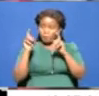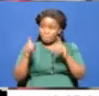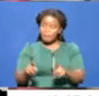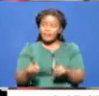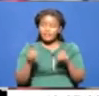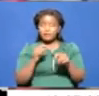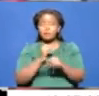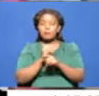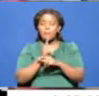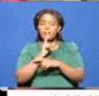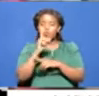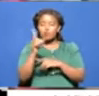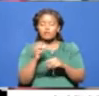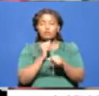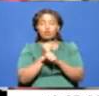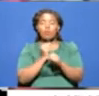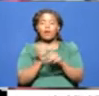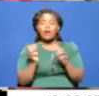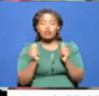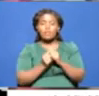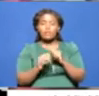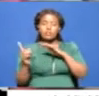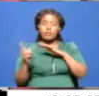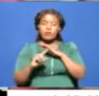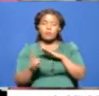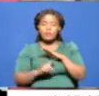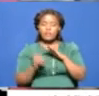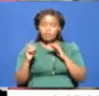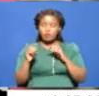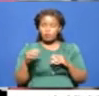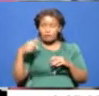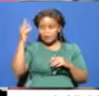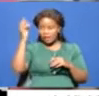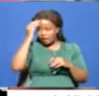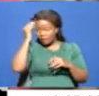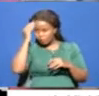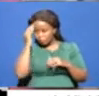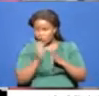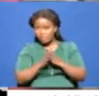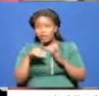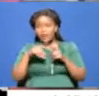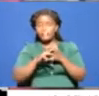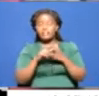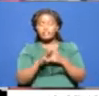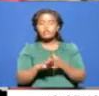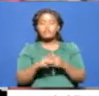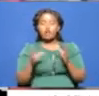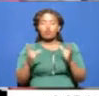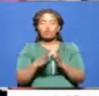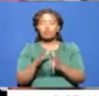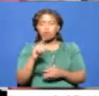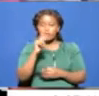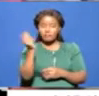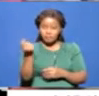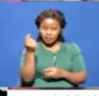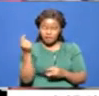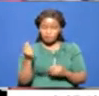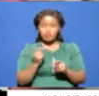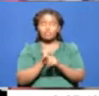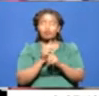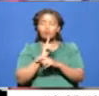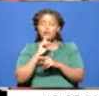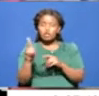should work together with the Ministry of Higher Education and the Engineers Board of Kenya to ensure that all